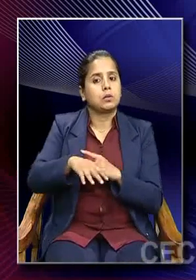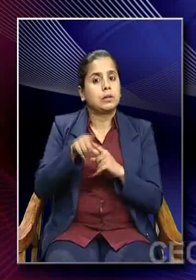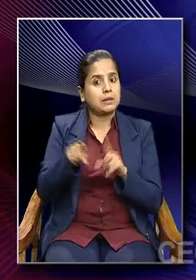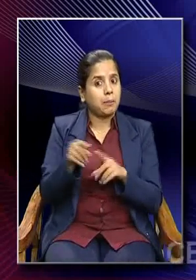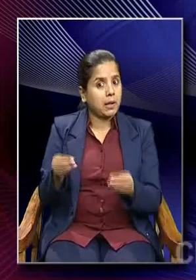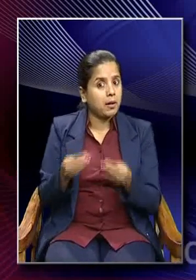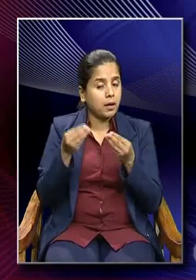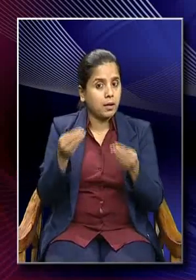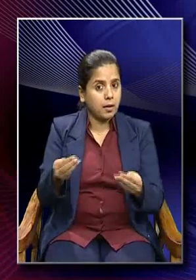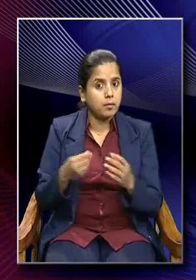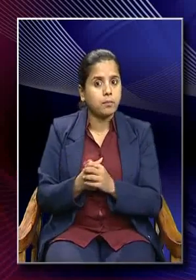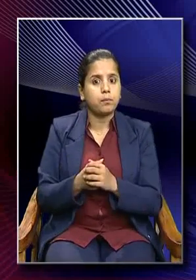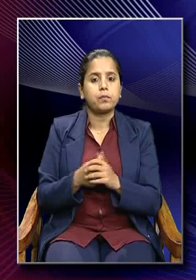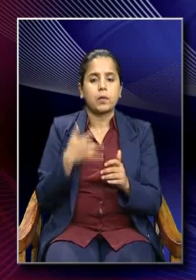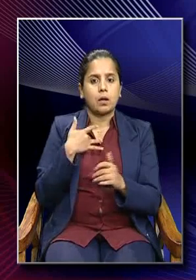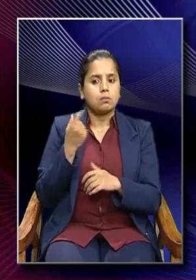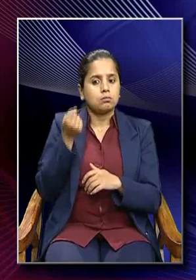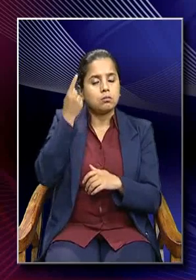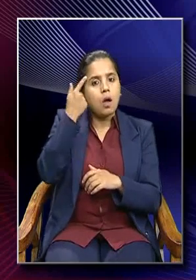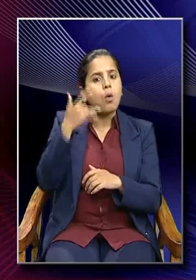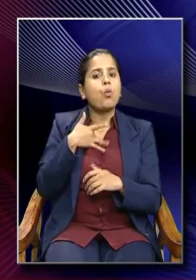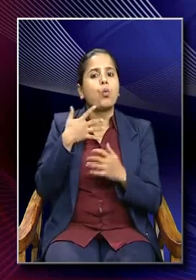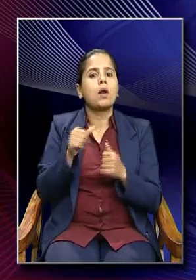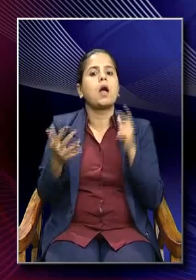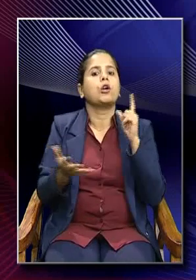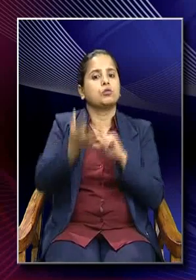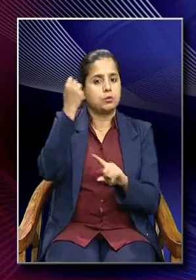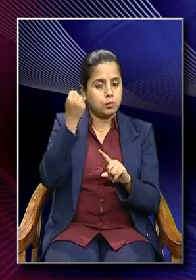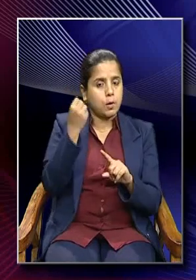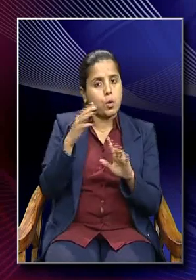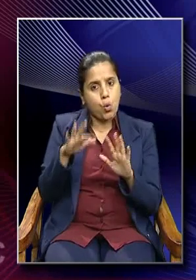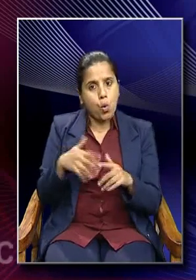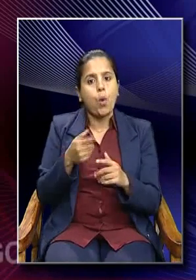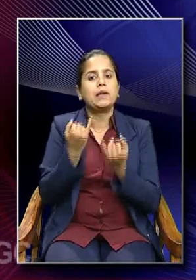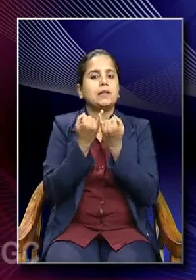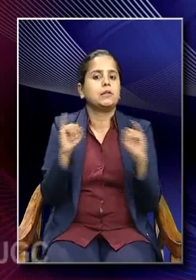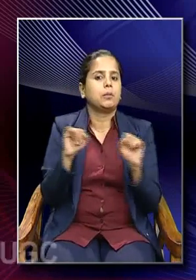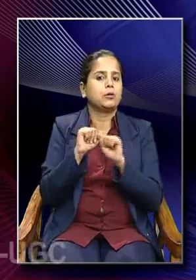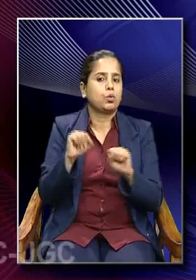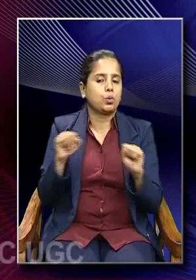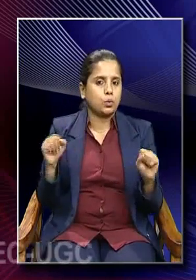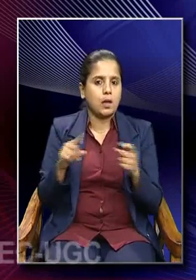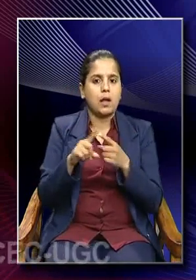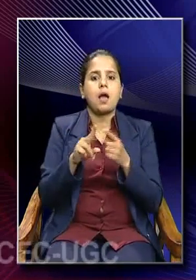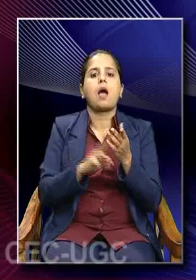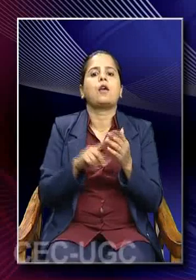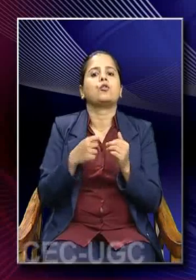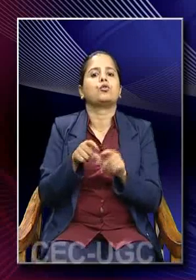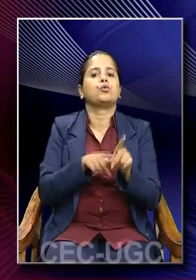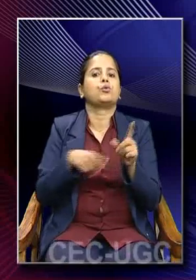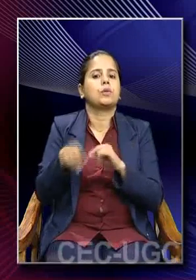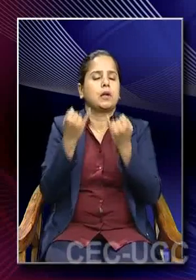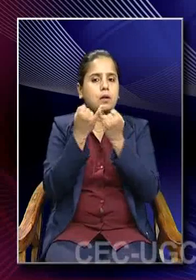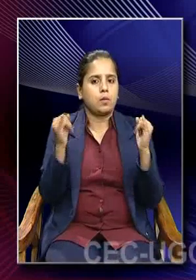provides the sense of achievement as well as their independence, energy independence